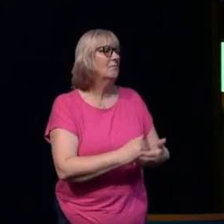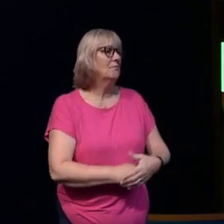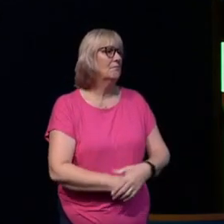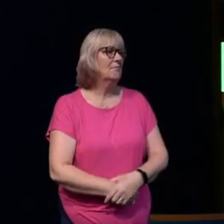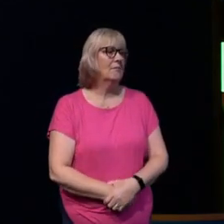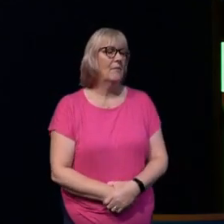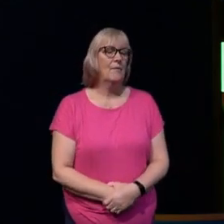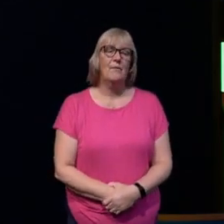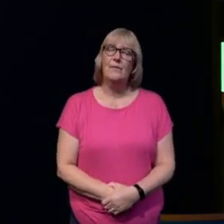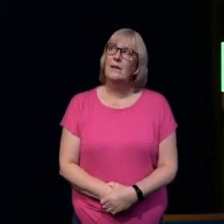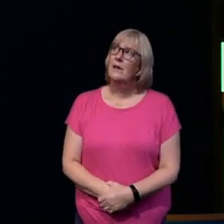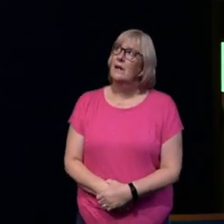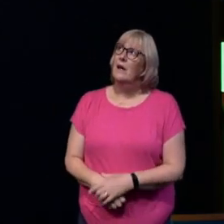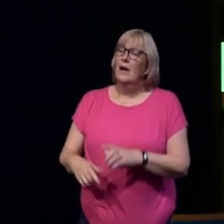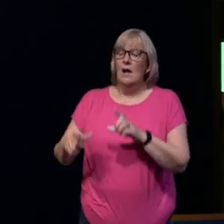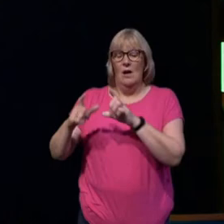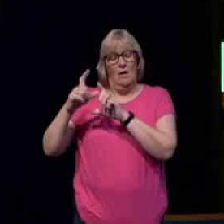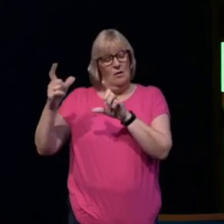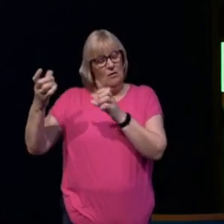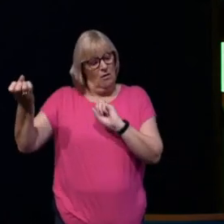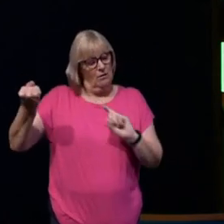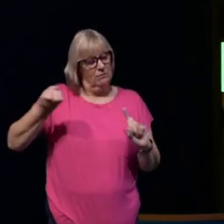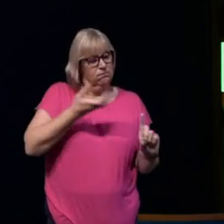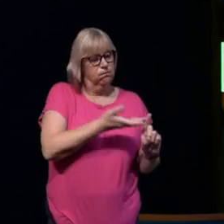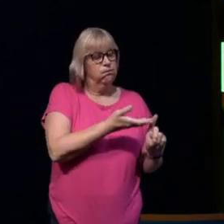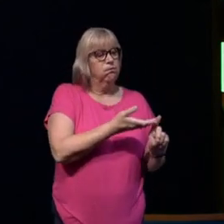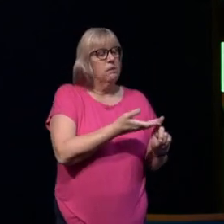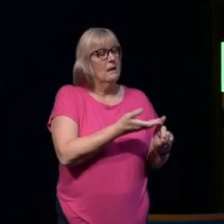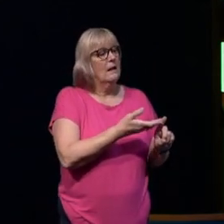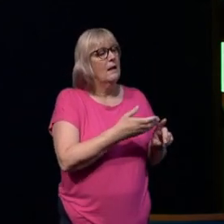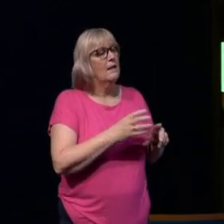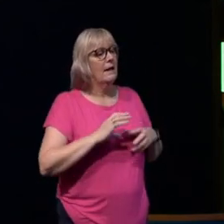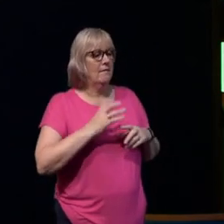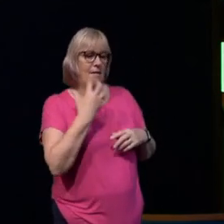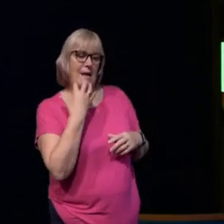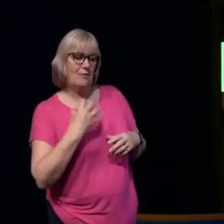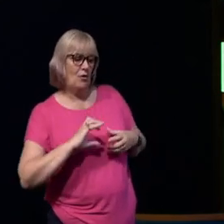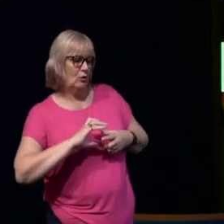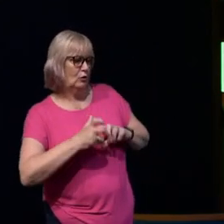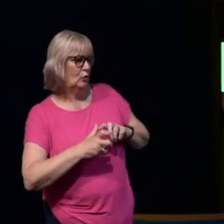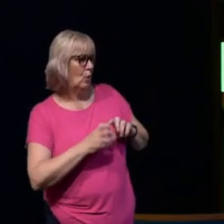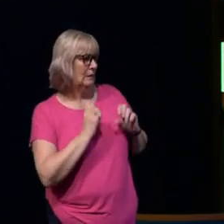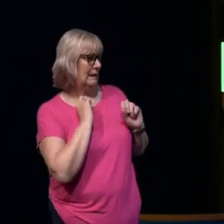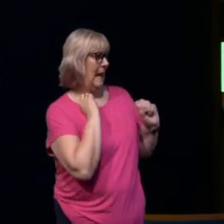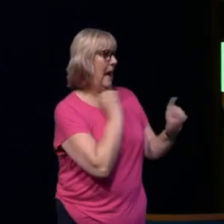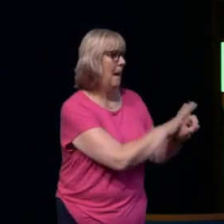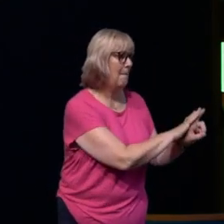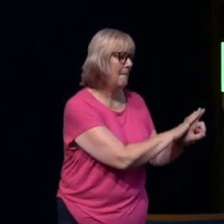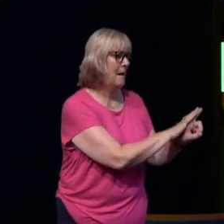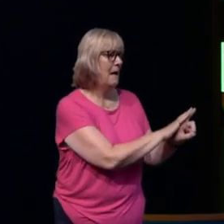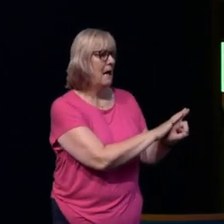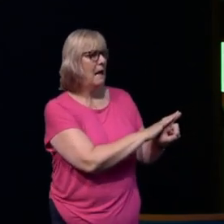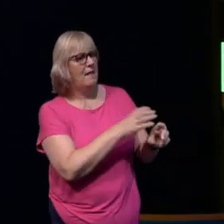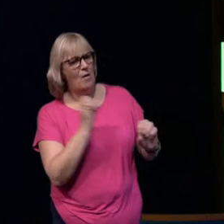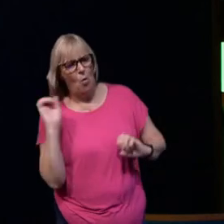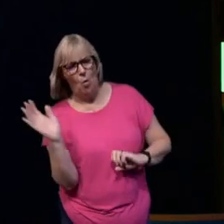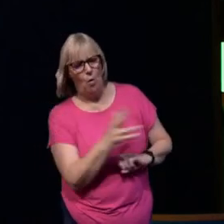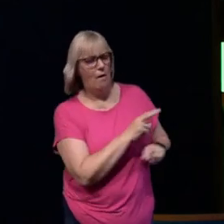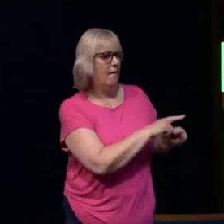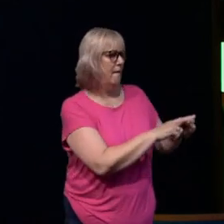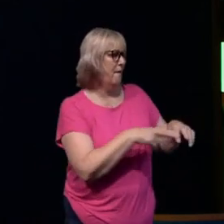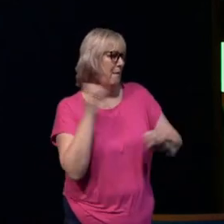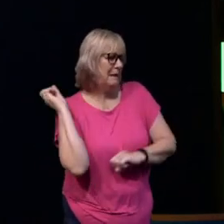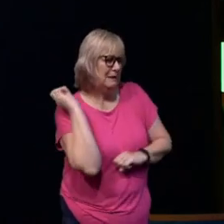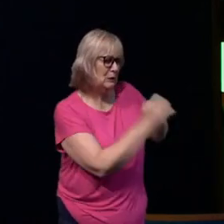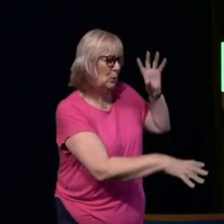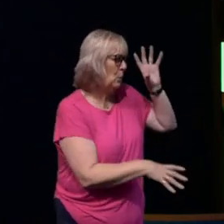The Lord will bring trouble on you today. Then Israel stoned him, and after that, they'd stoned the rest, and they burned them. And of course, I know